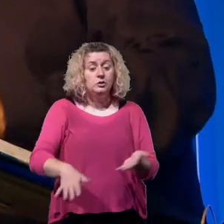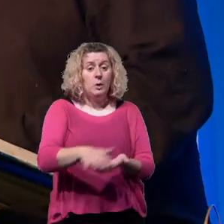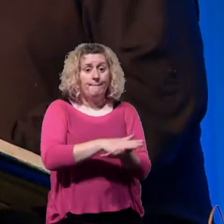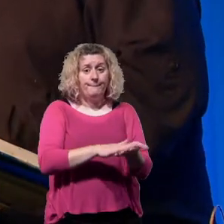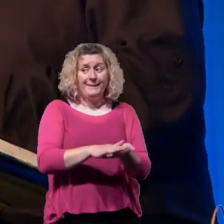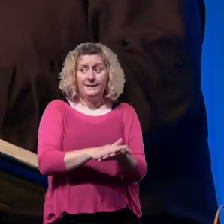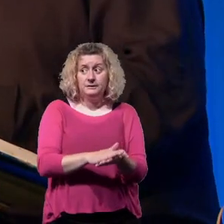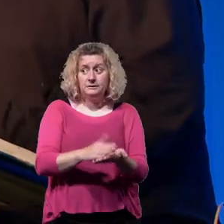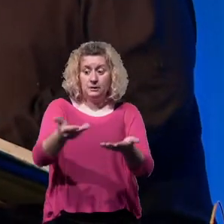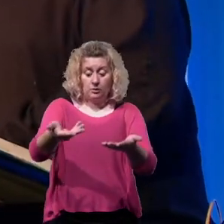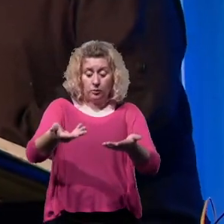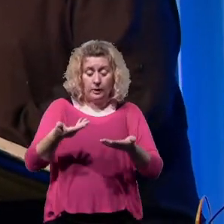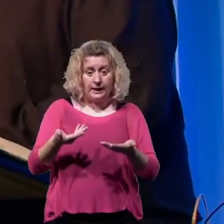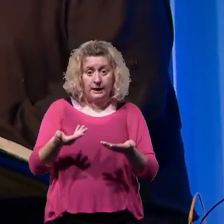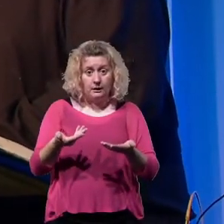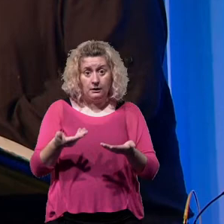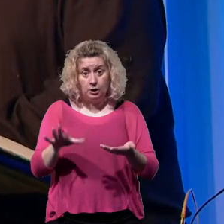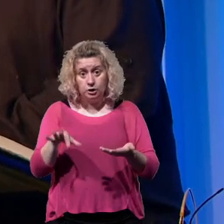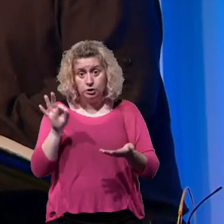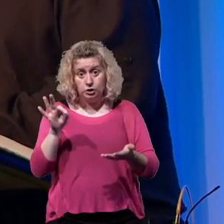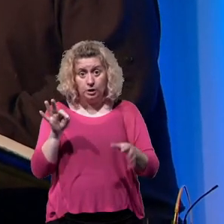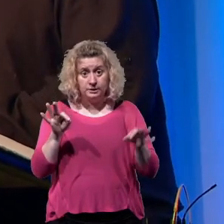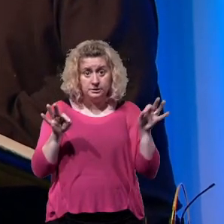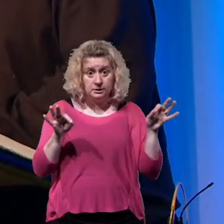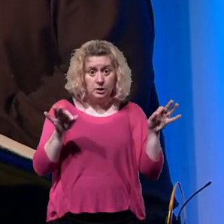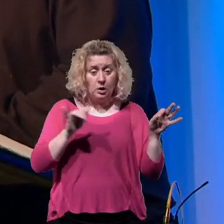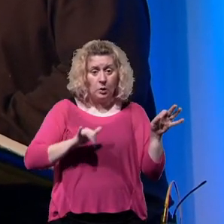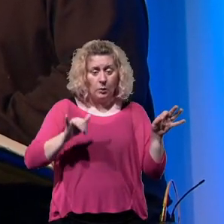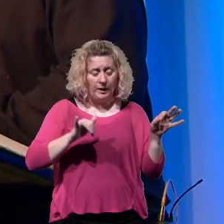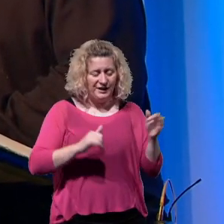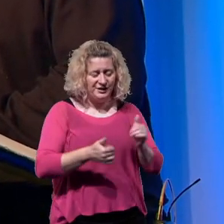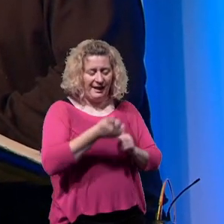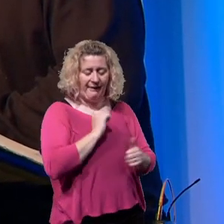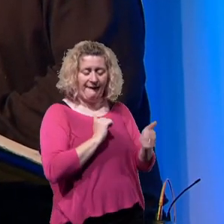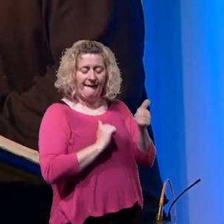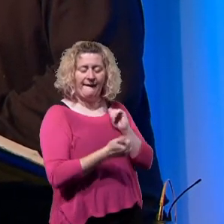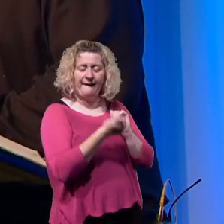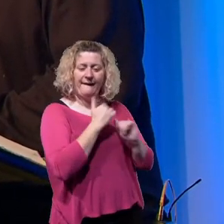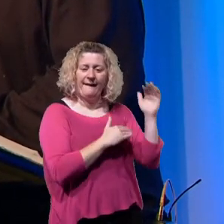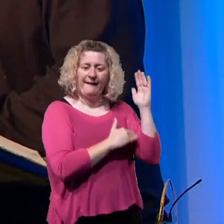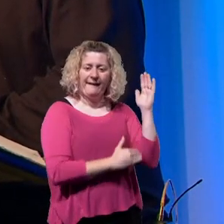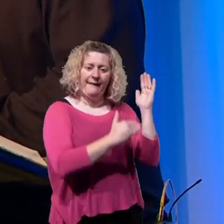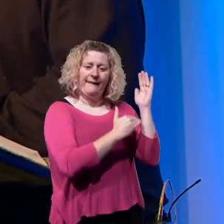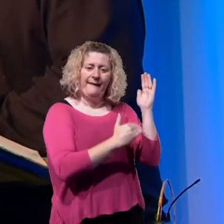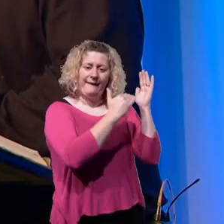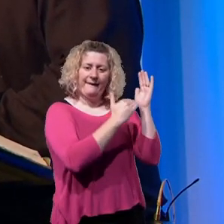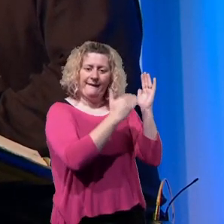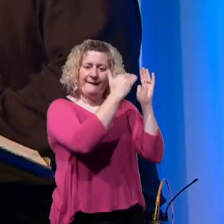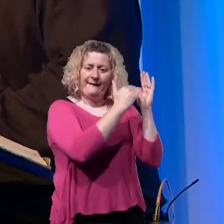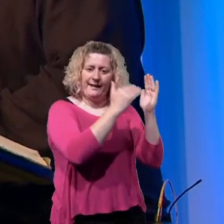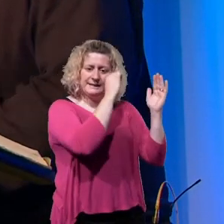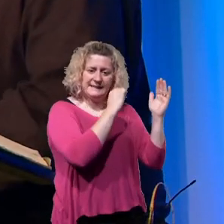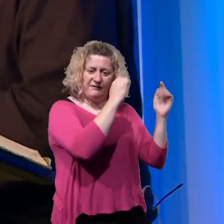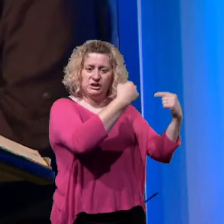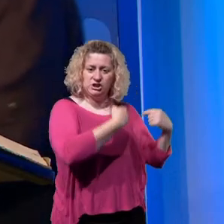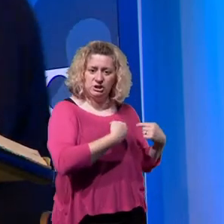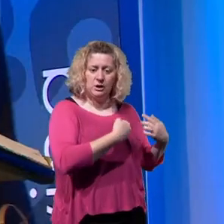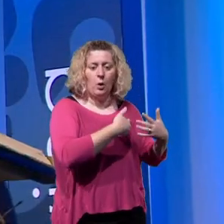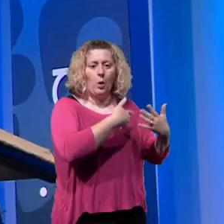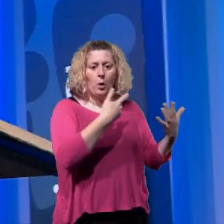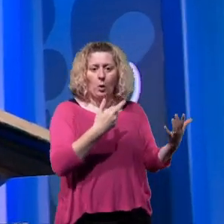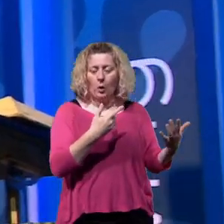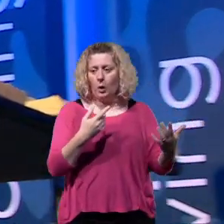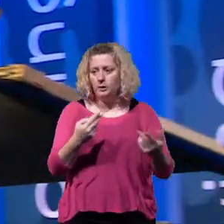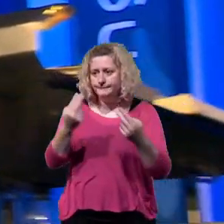choice. Self-seeking, honor, glory, prestige, or self-sacrifice in his